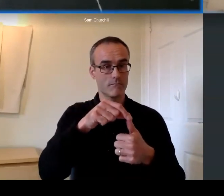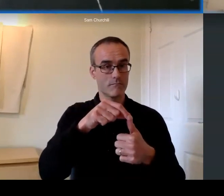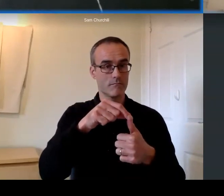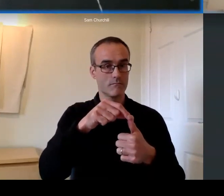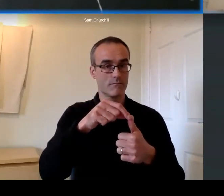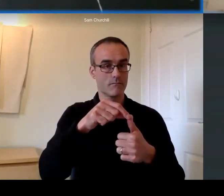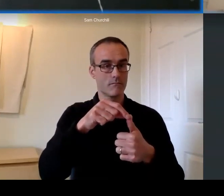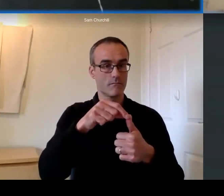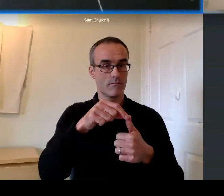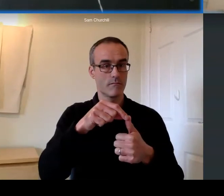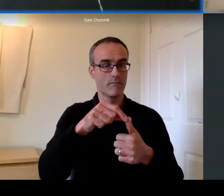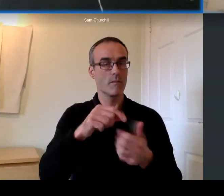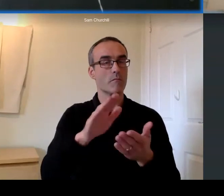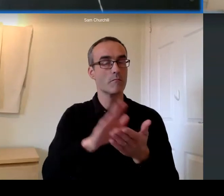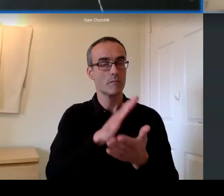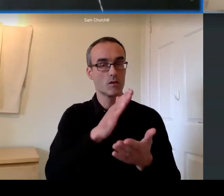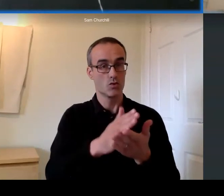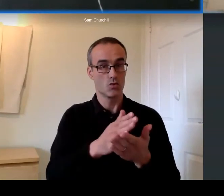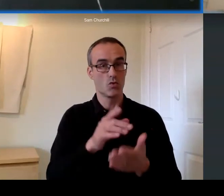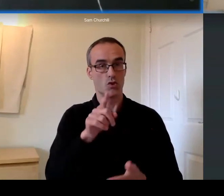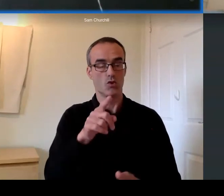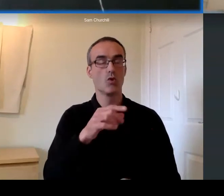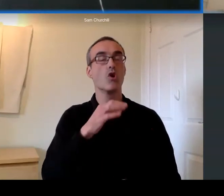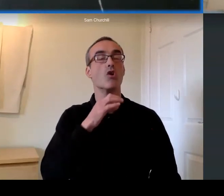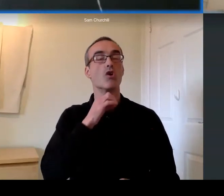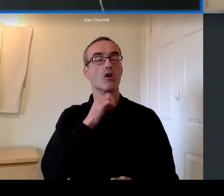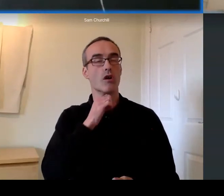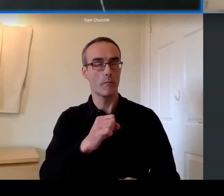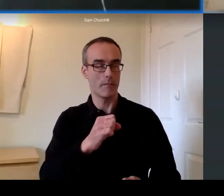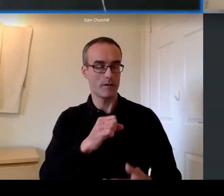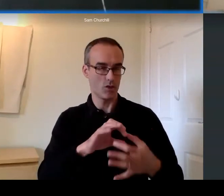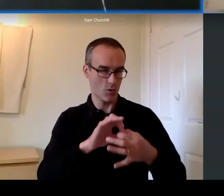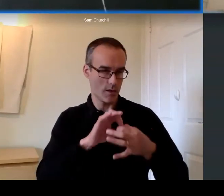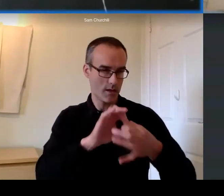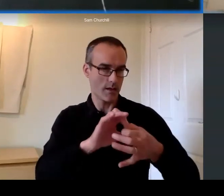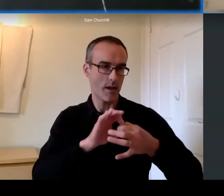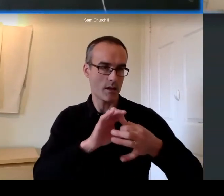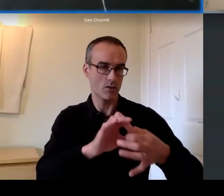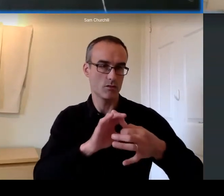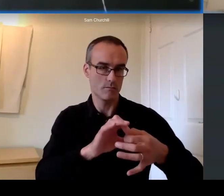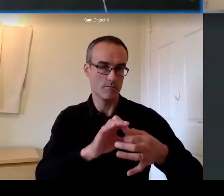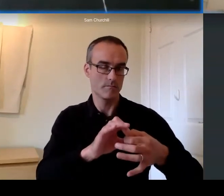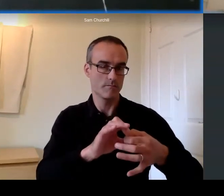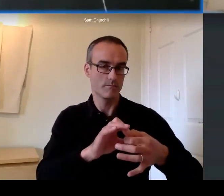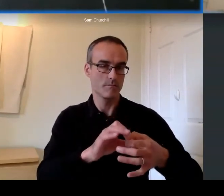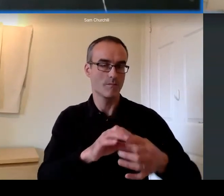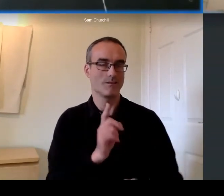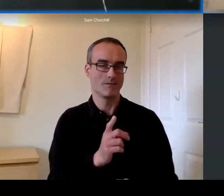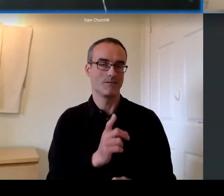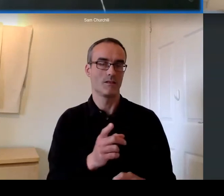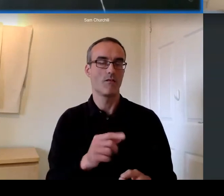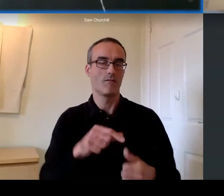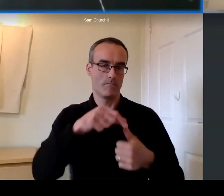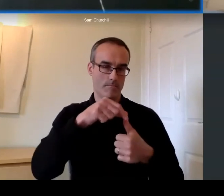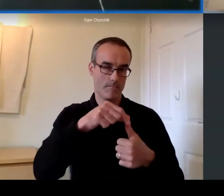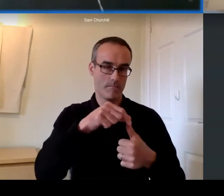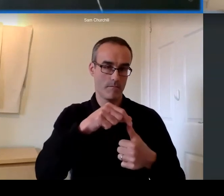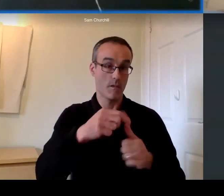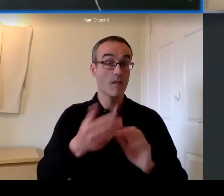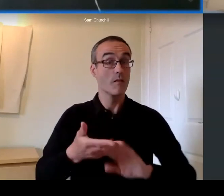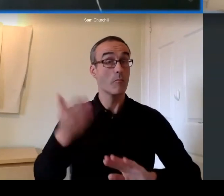that commitment to engage. So what I think has been happening quite often in the past is that when